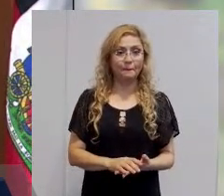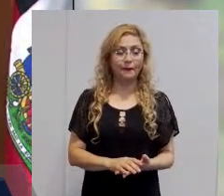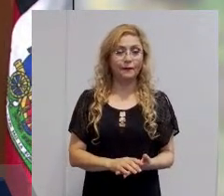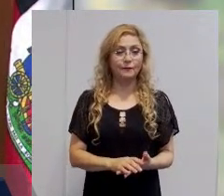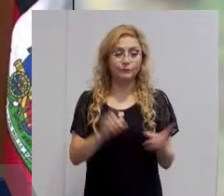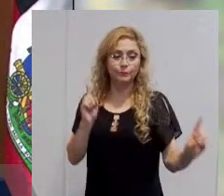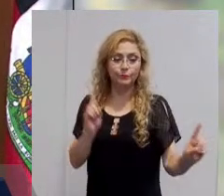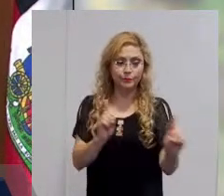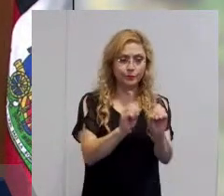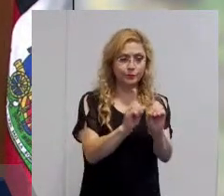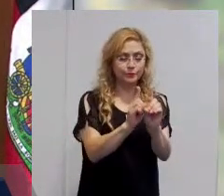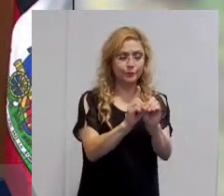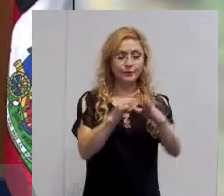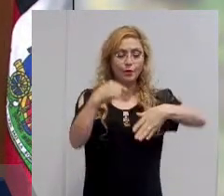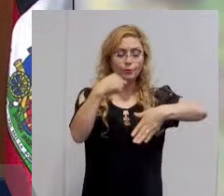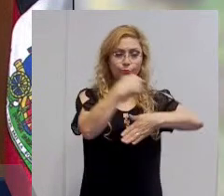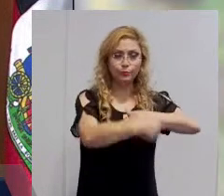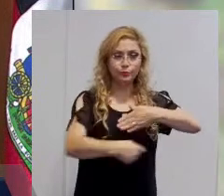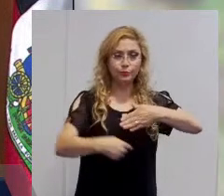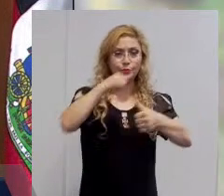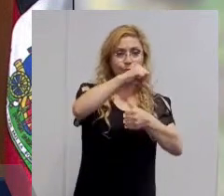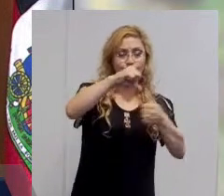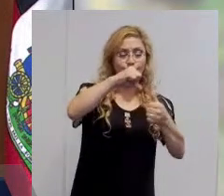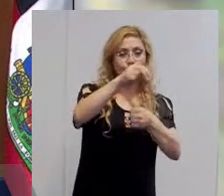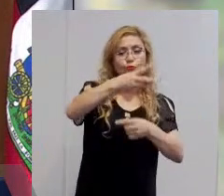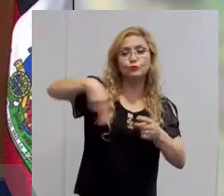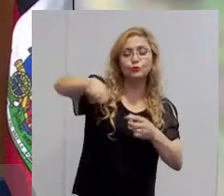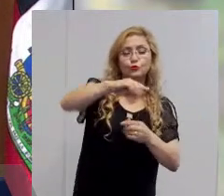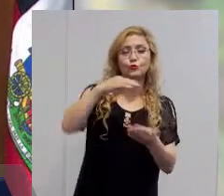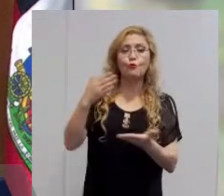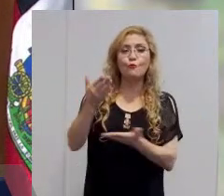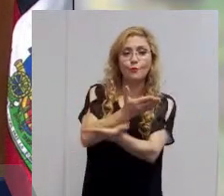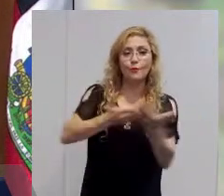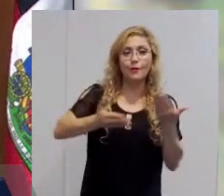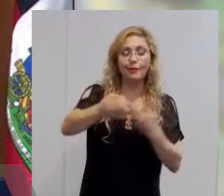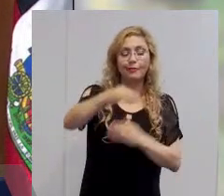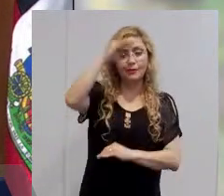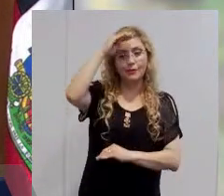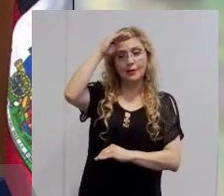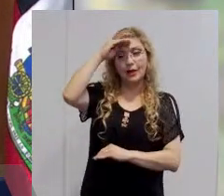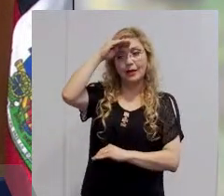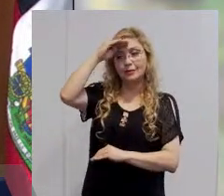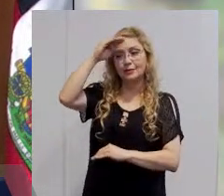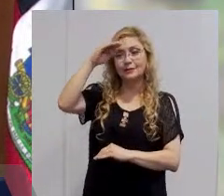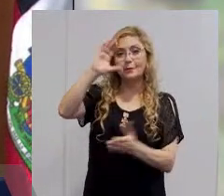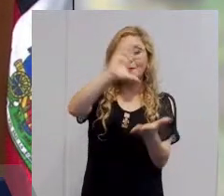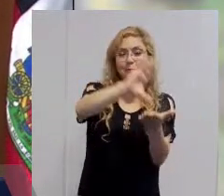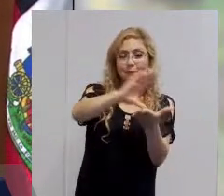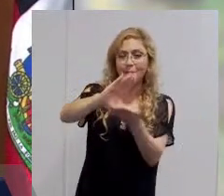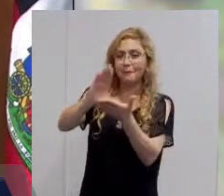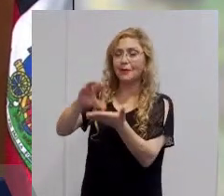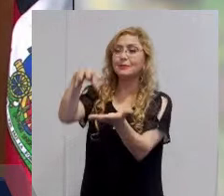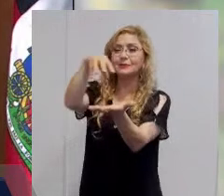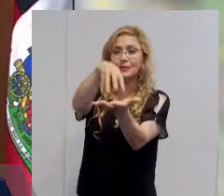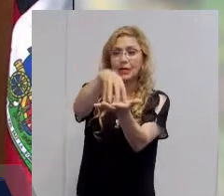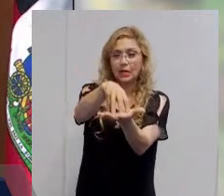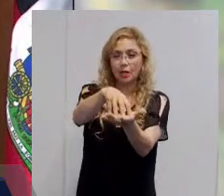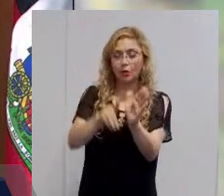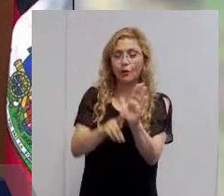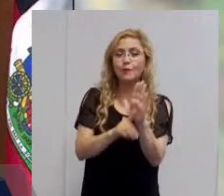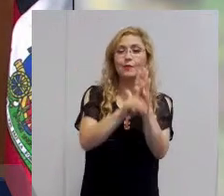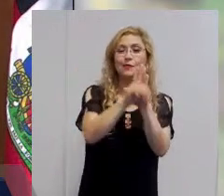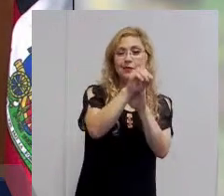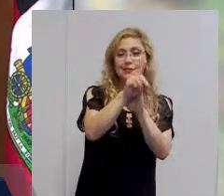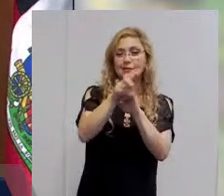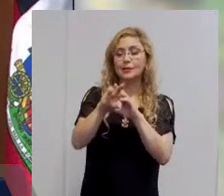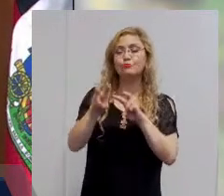Now, this Latin American and Caribbean meeting will provide us with an opportunity to share experiences among the